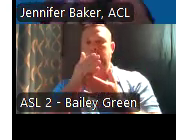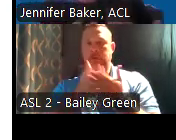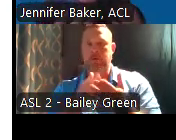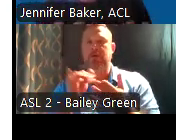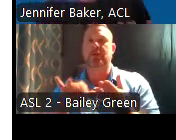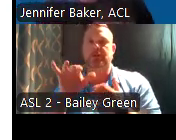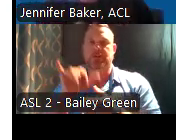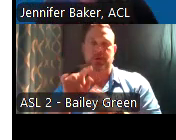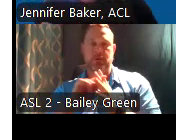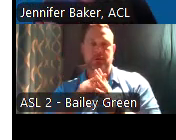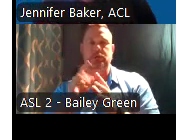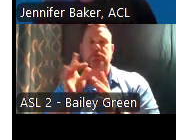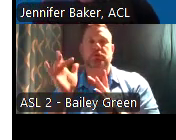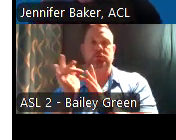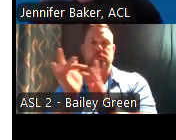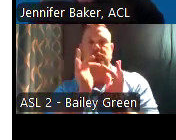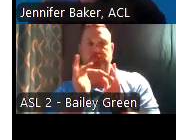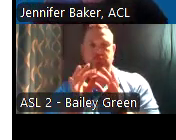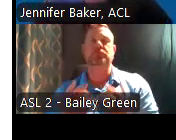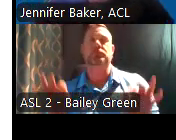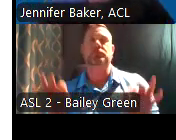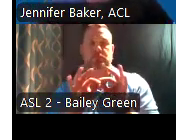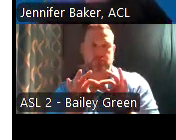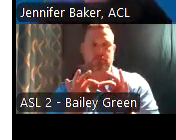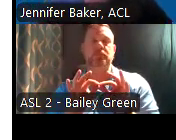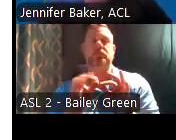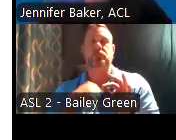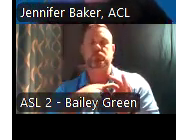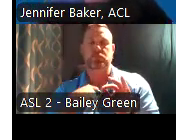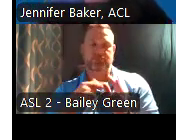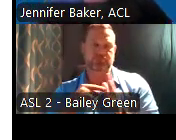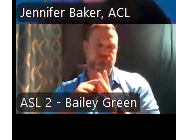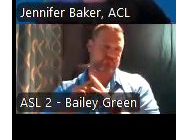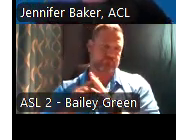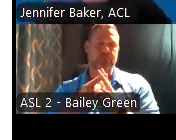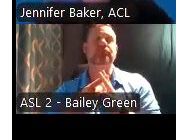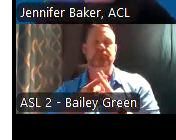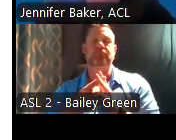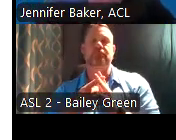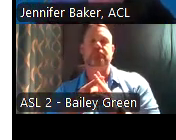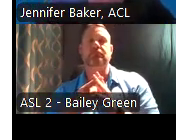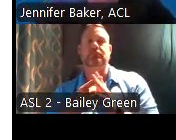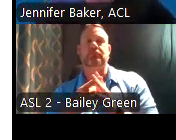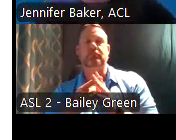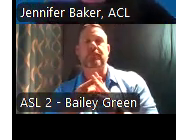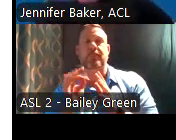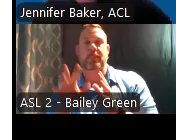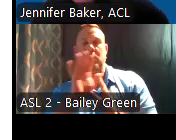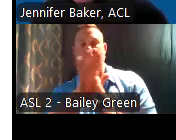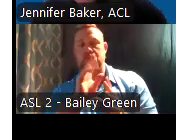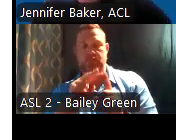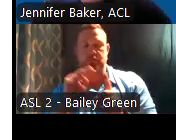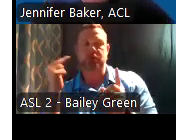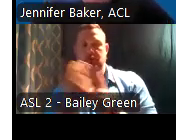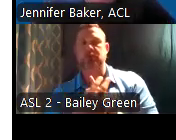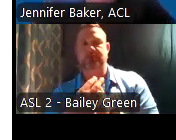that initial outreach, was just how important it is that we be rooting these efforts in the perspectives of